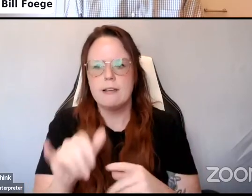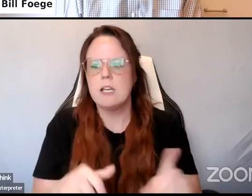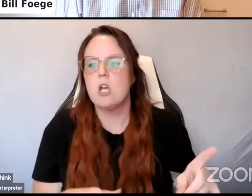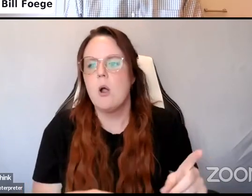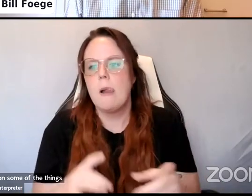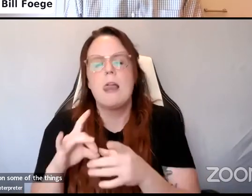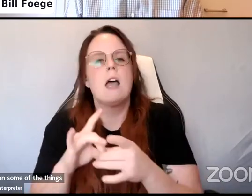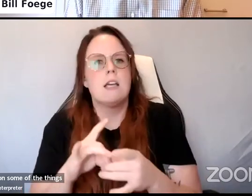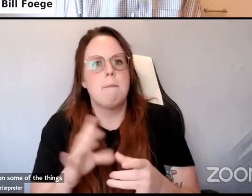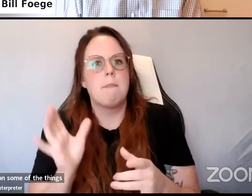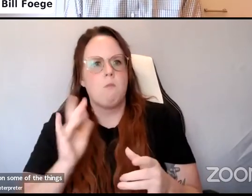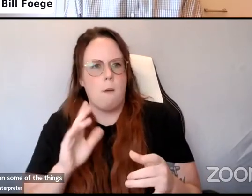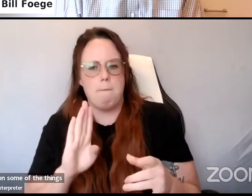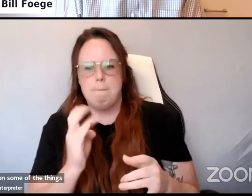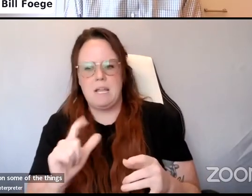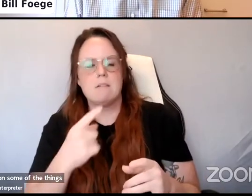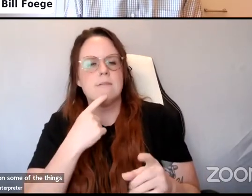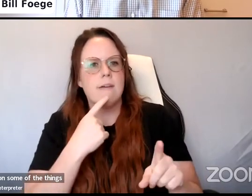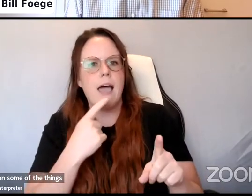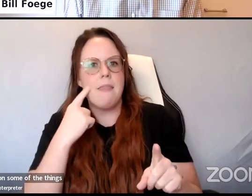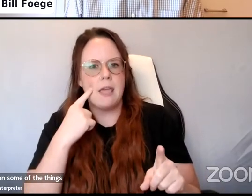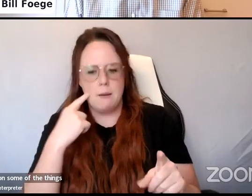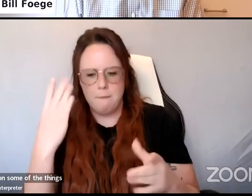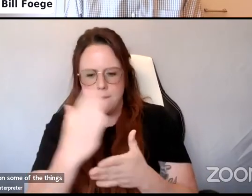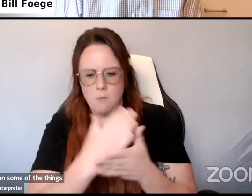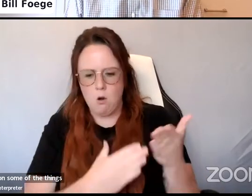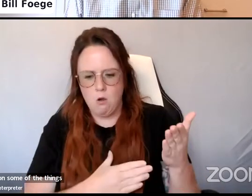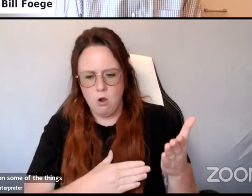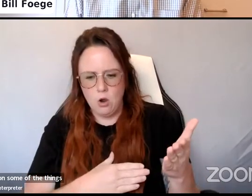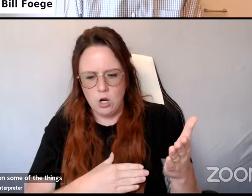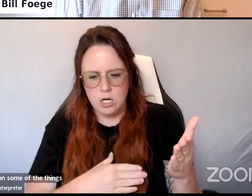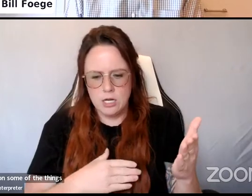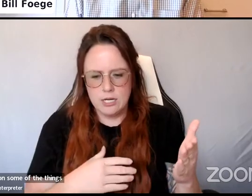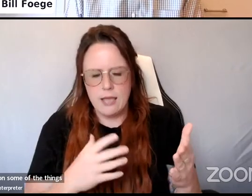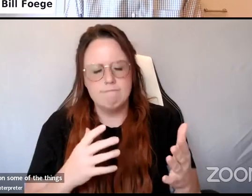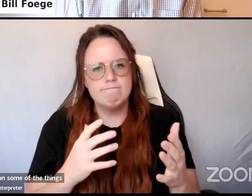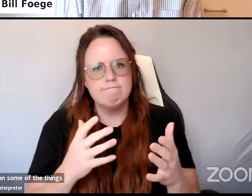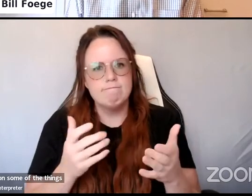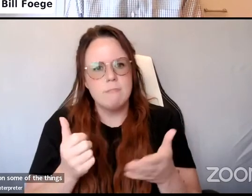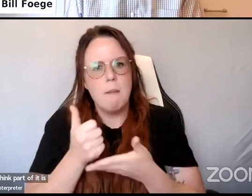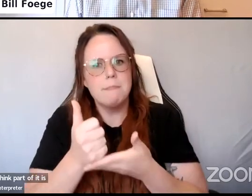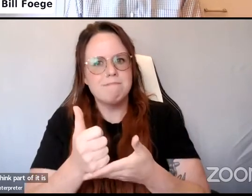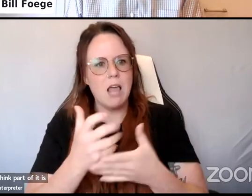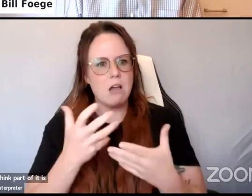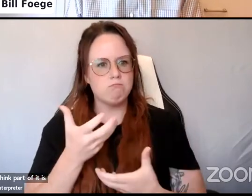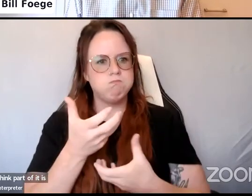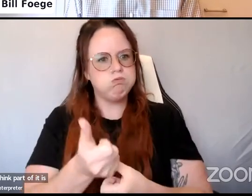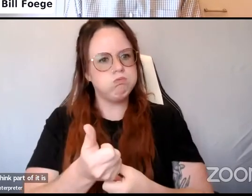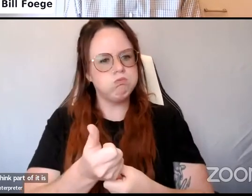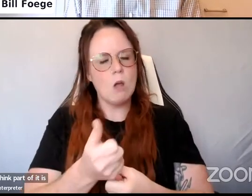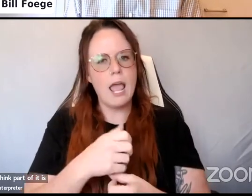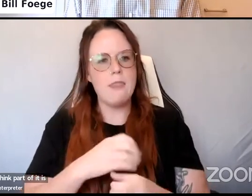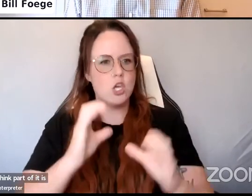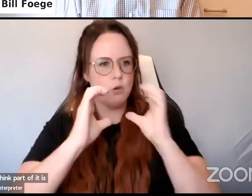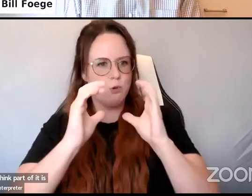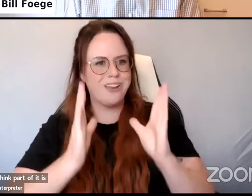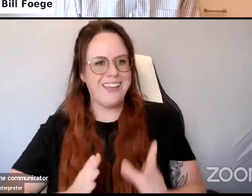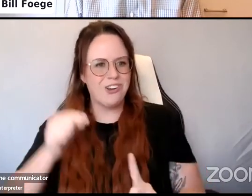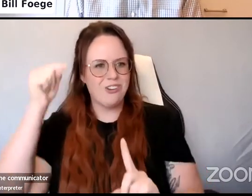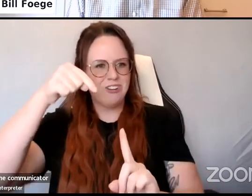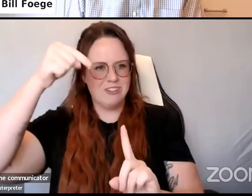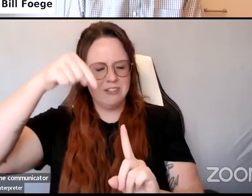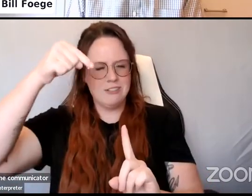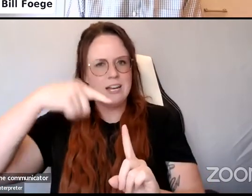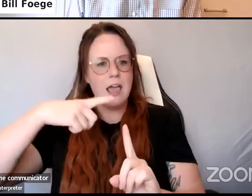that that Bill said you know I think part of it is building the confidence in the communicator and I think you know one of the